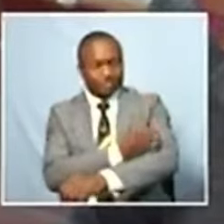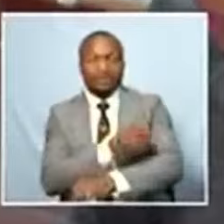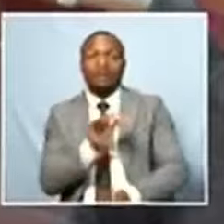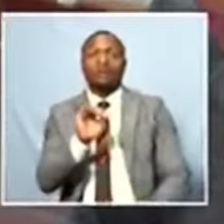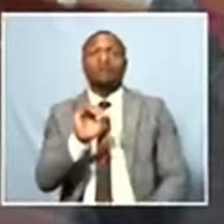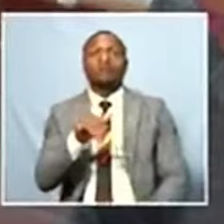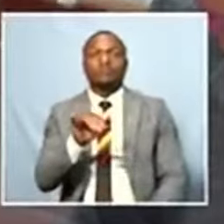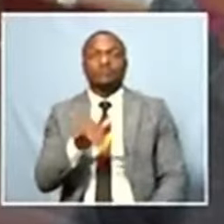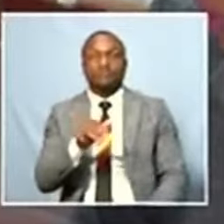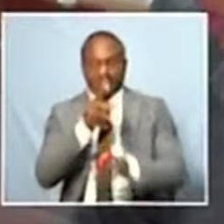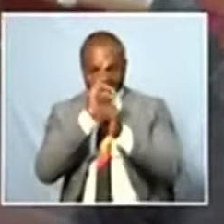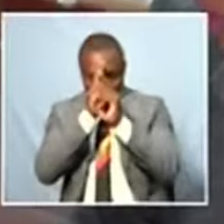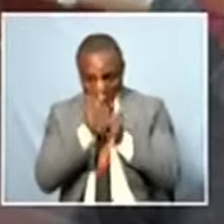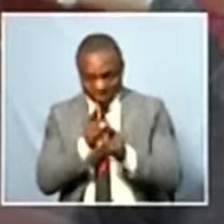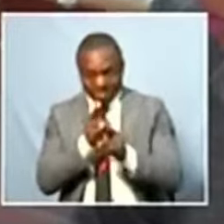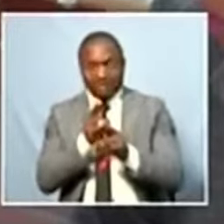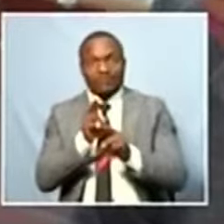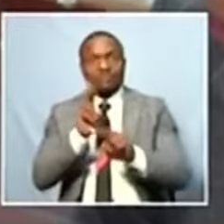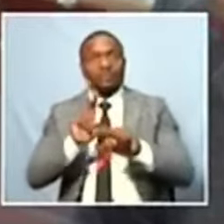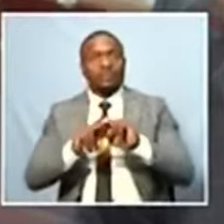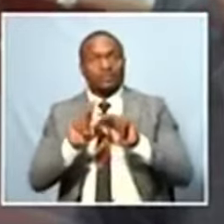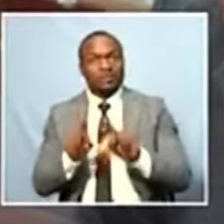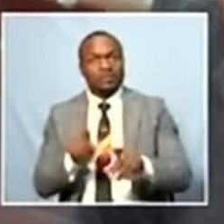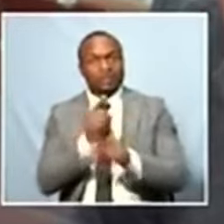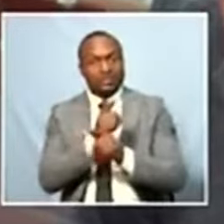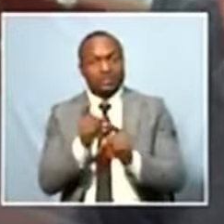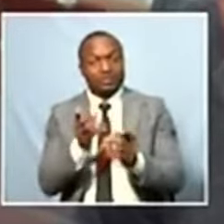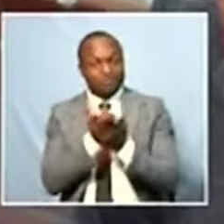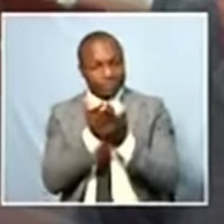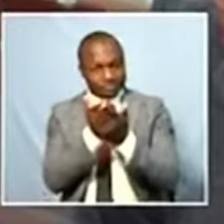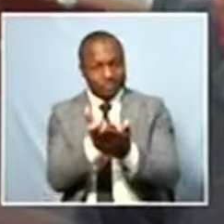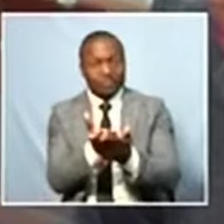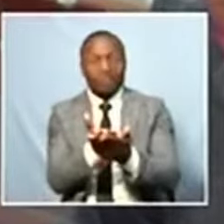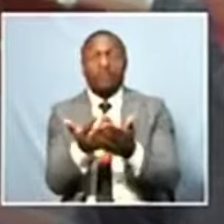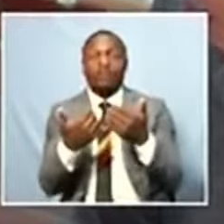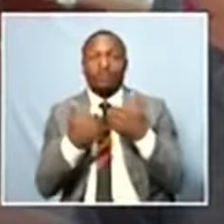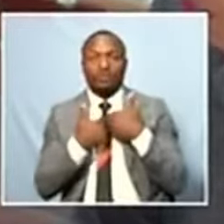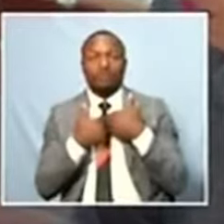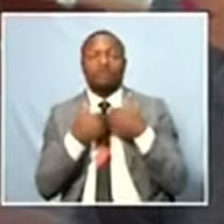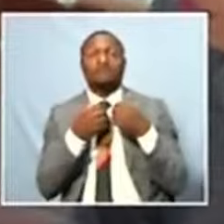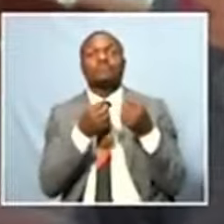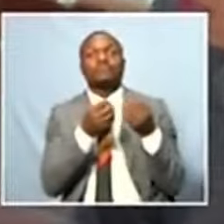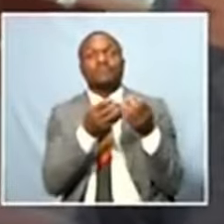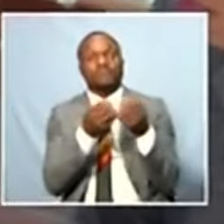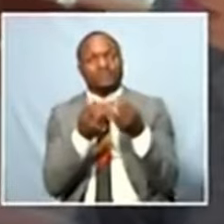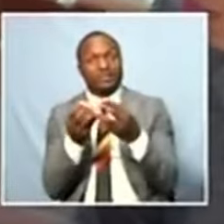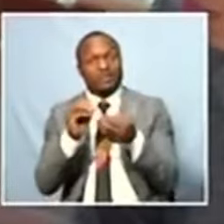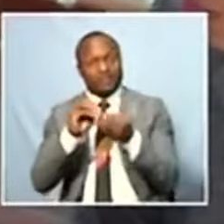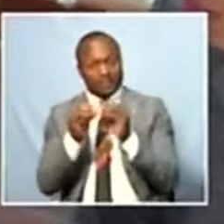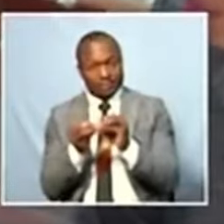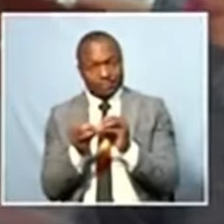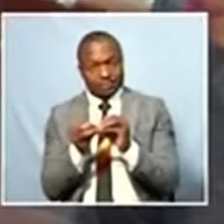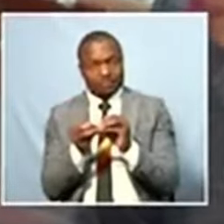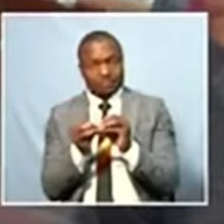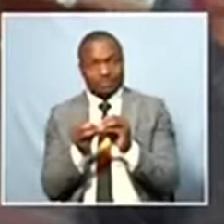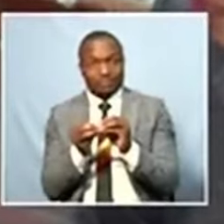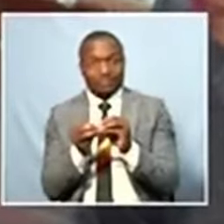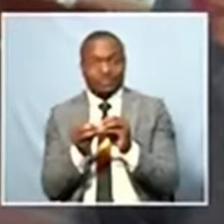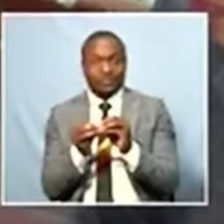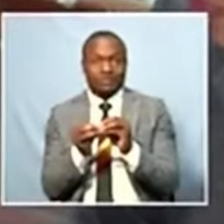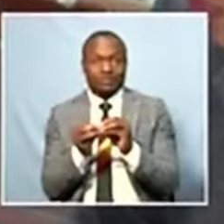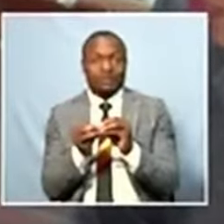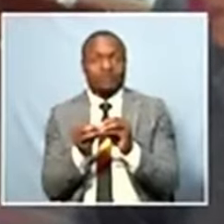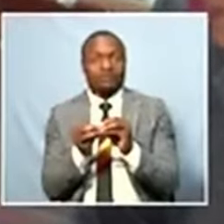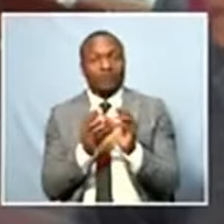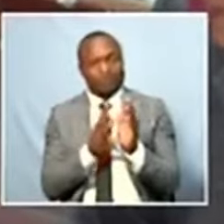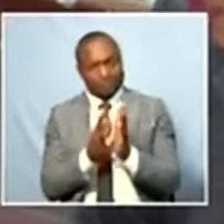Yes, Honorable Chair, just to submit that we have quite a number of compliance initiatives that